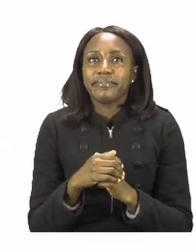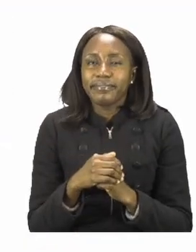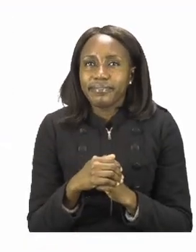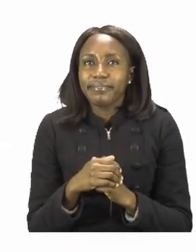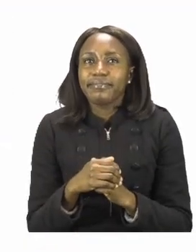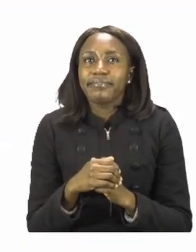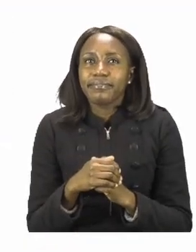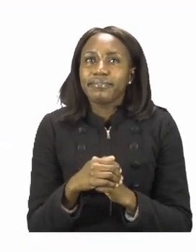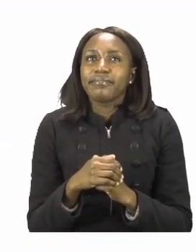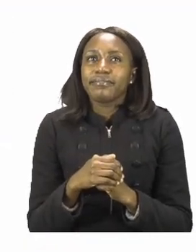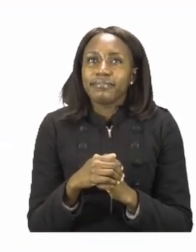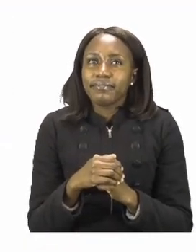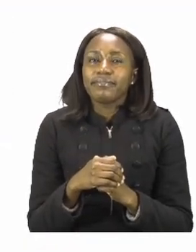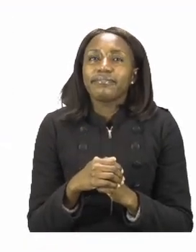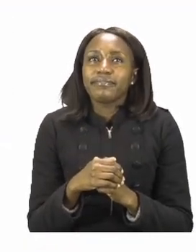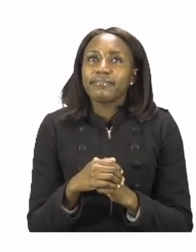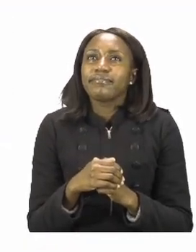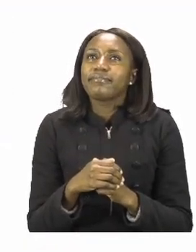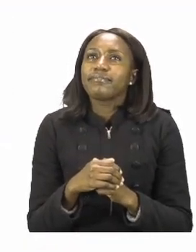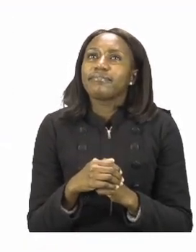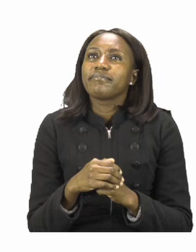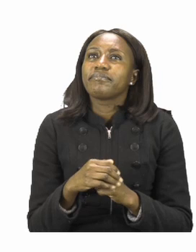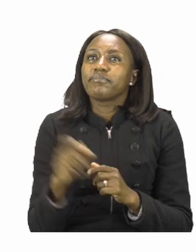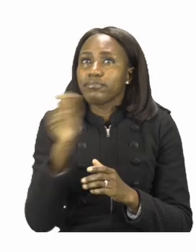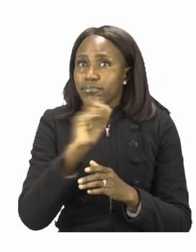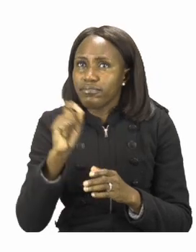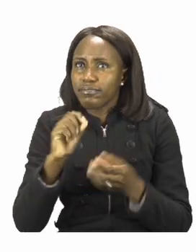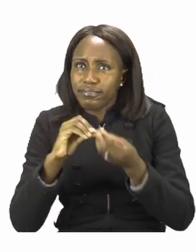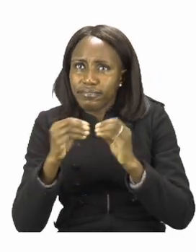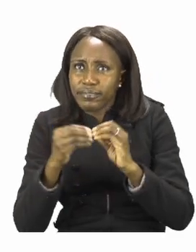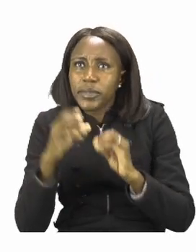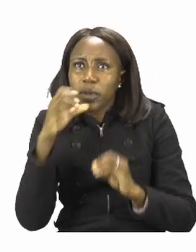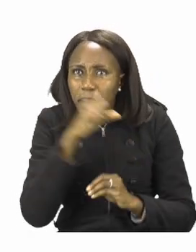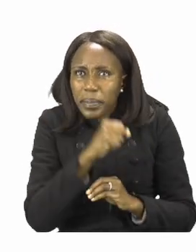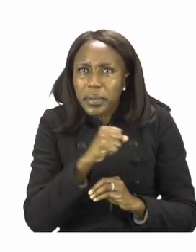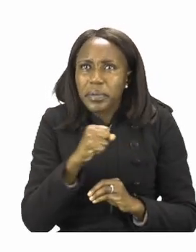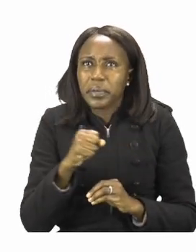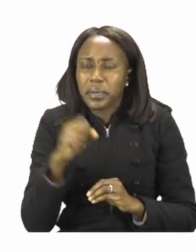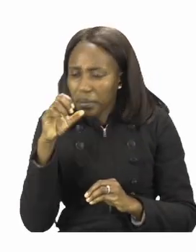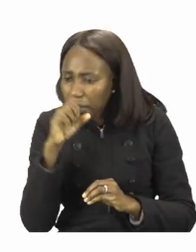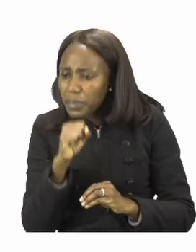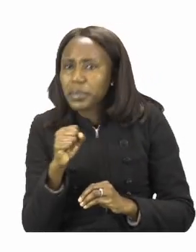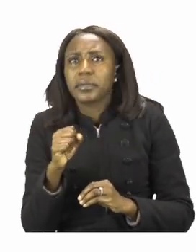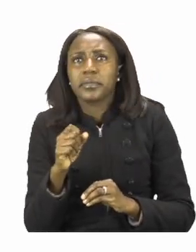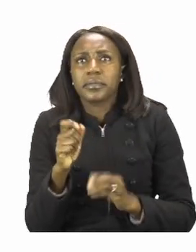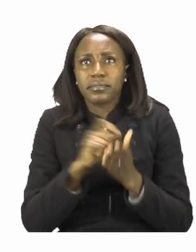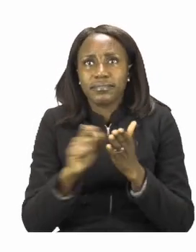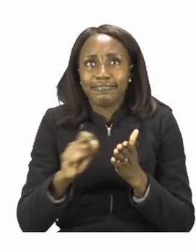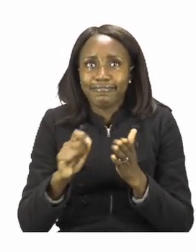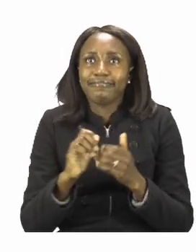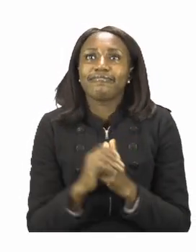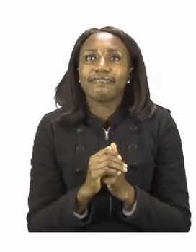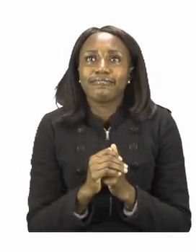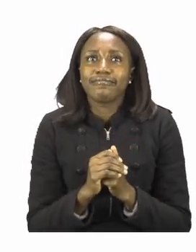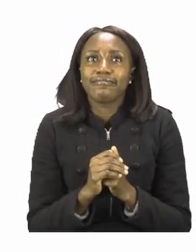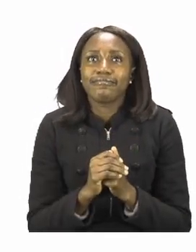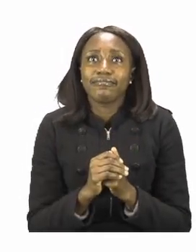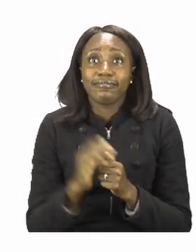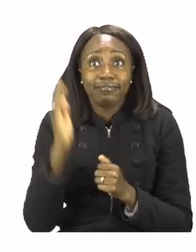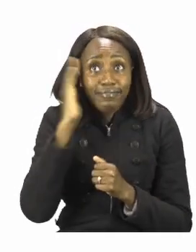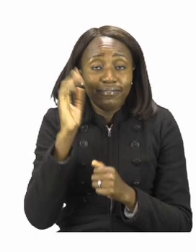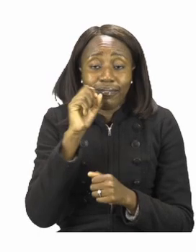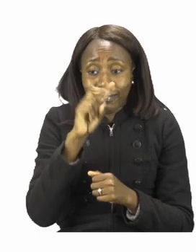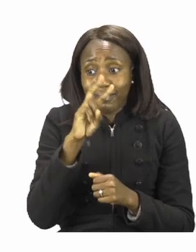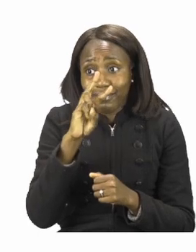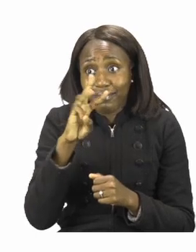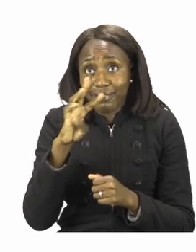page 14, we are going to be filling in the missing numbers. Now, this one is fun because we already know how to